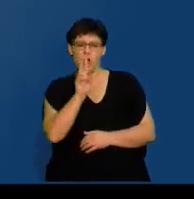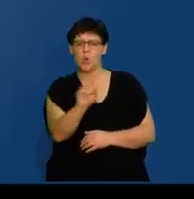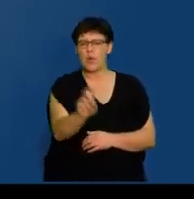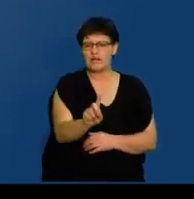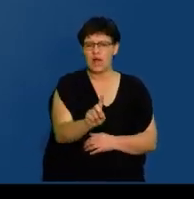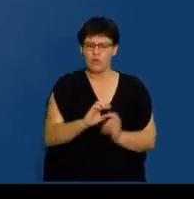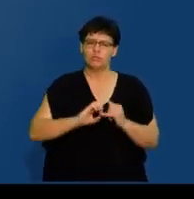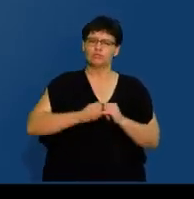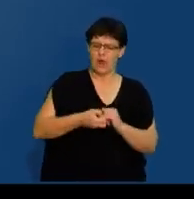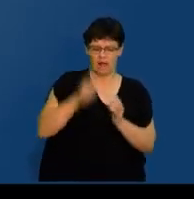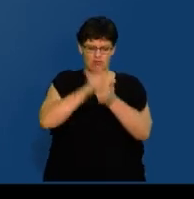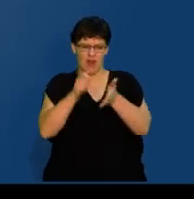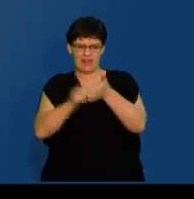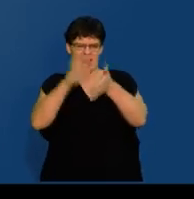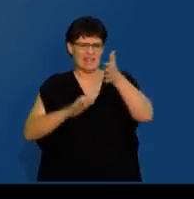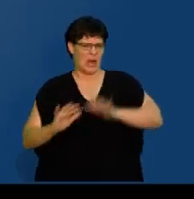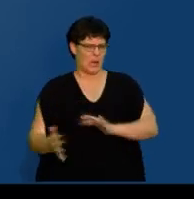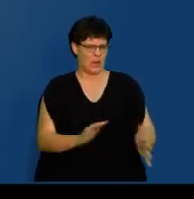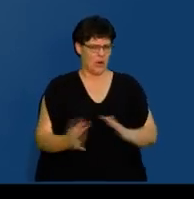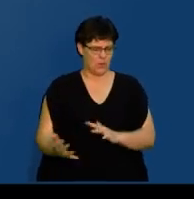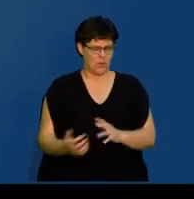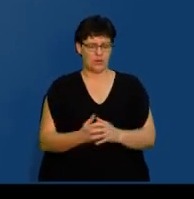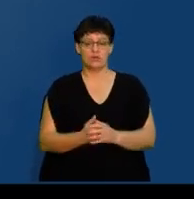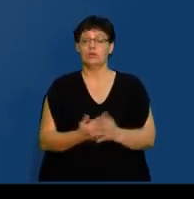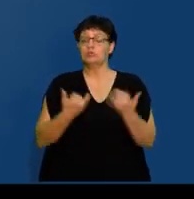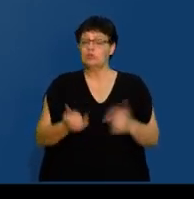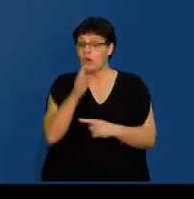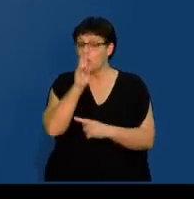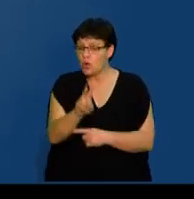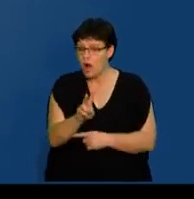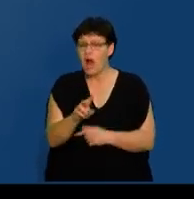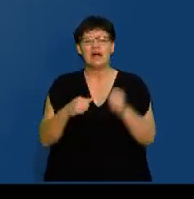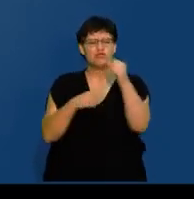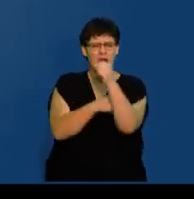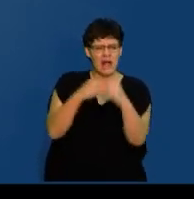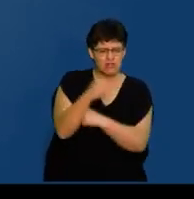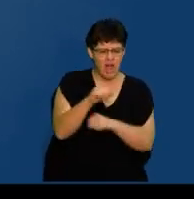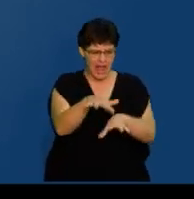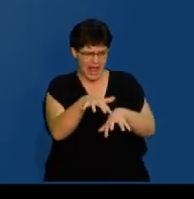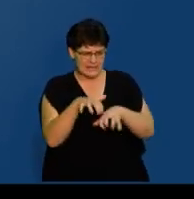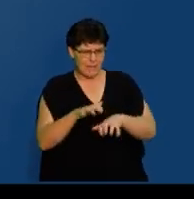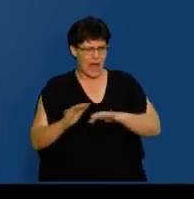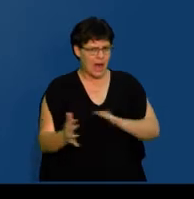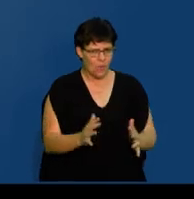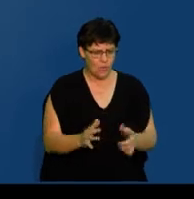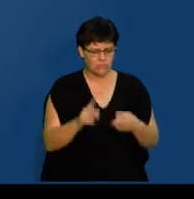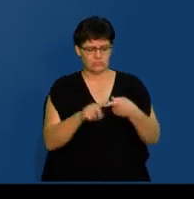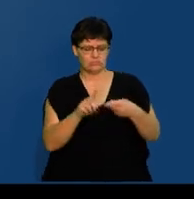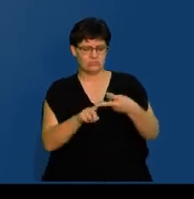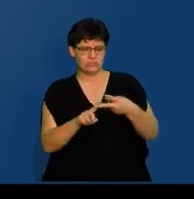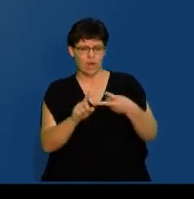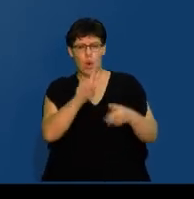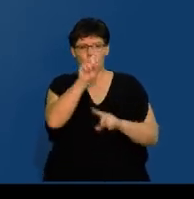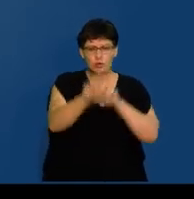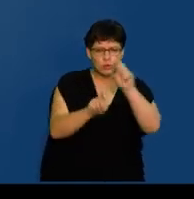attempt an essay. Today we're going to look at how to look at the structure of the exam and to focus on specific